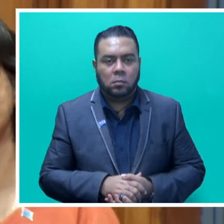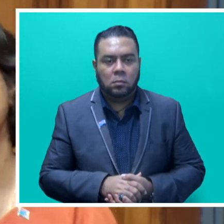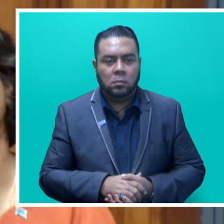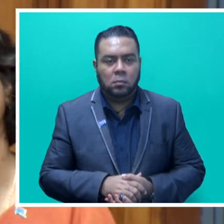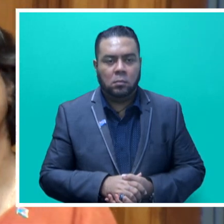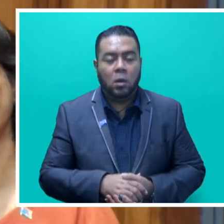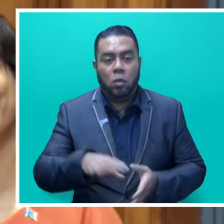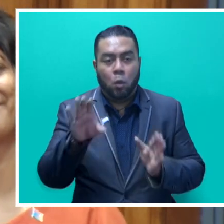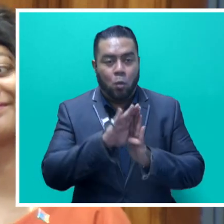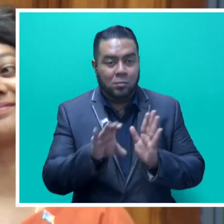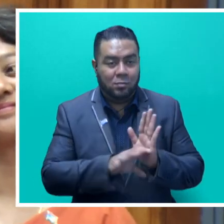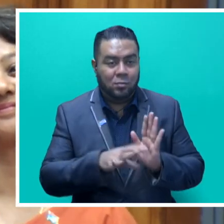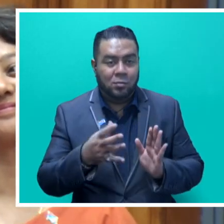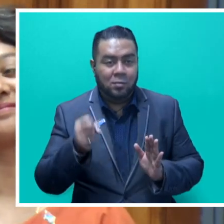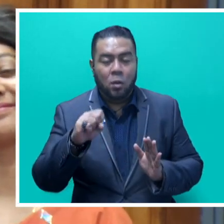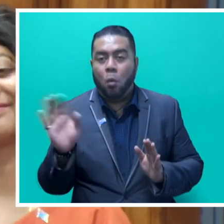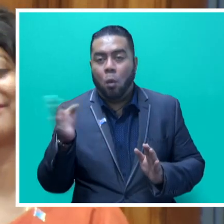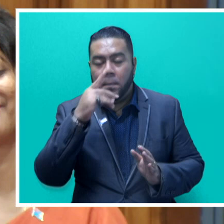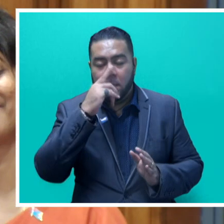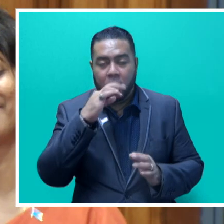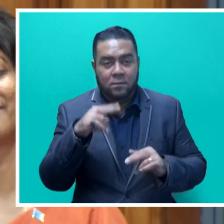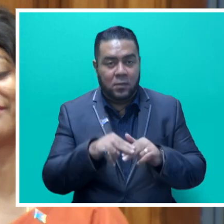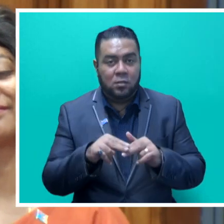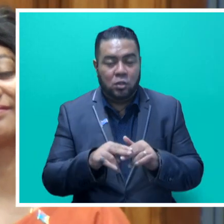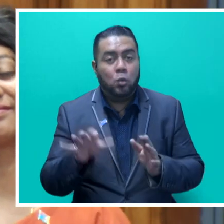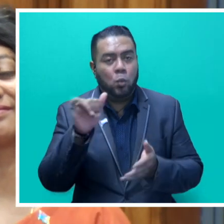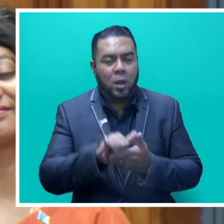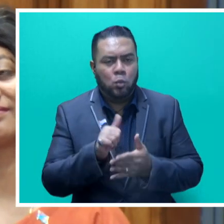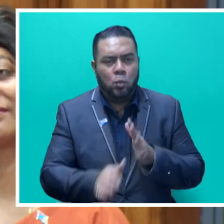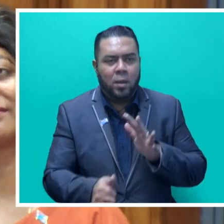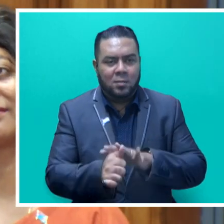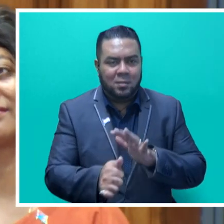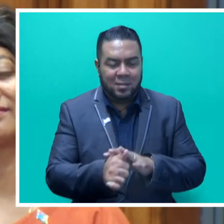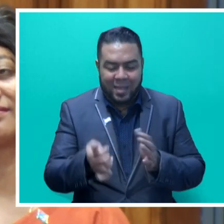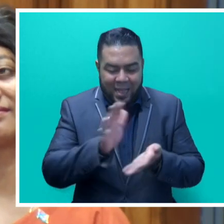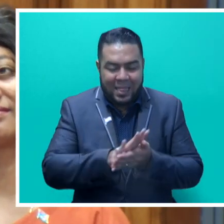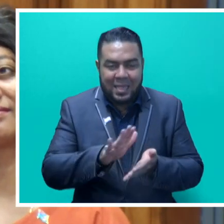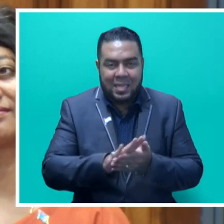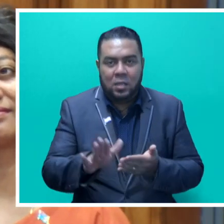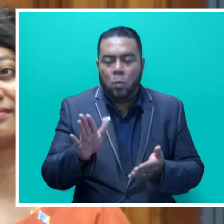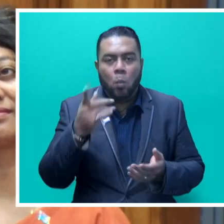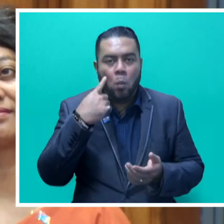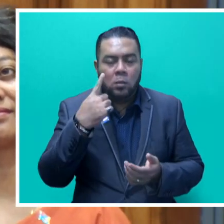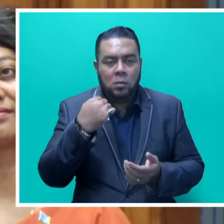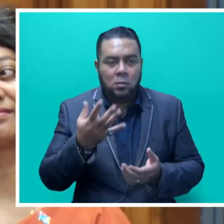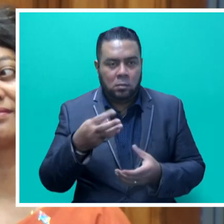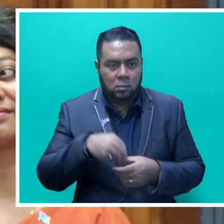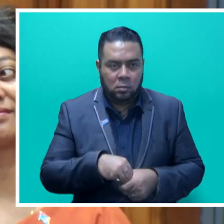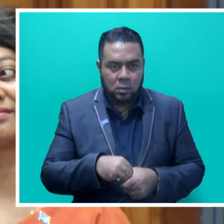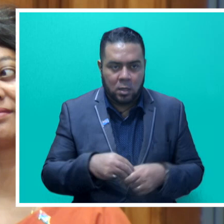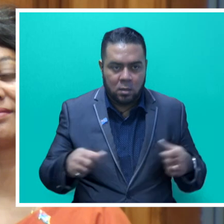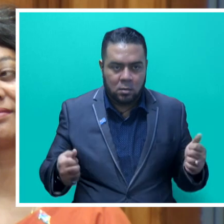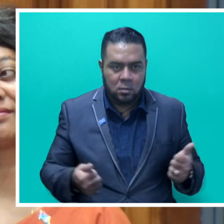The Constitution guarantees all the people of Fiji the right of access to clean and safe water in adequate quantities and access to